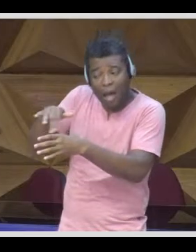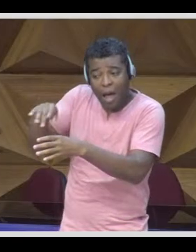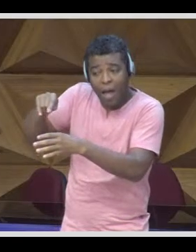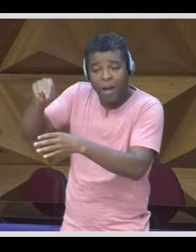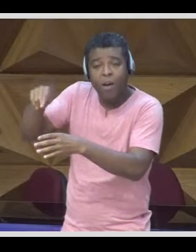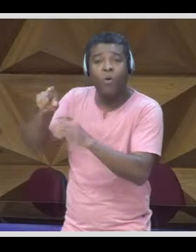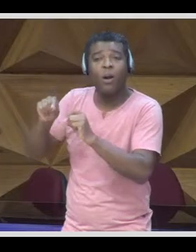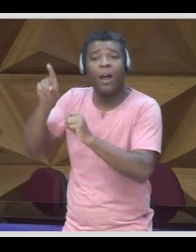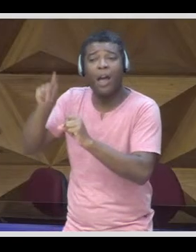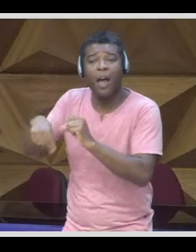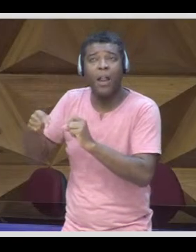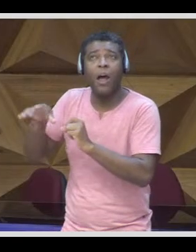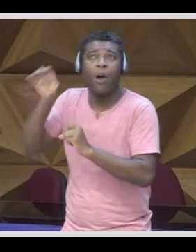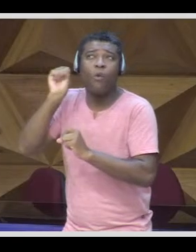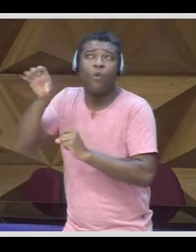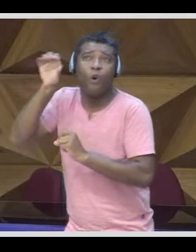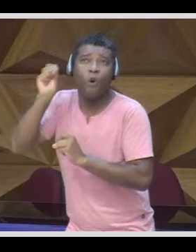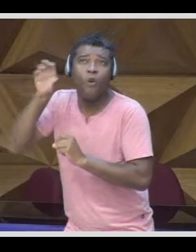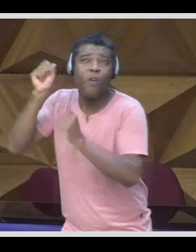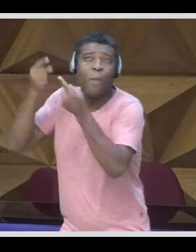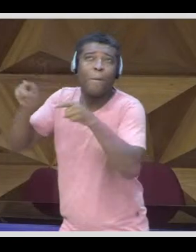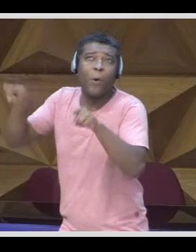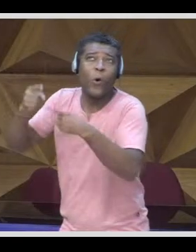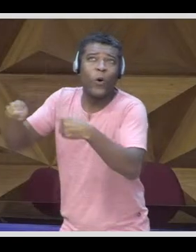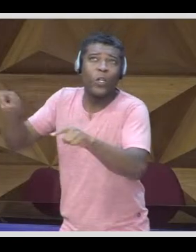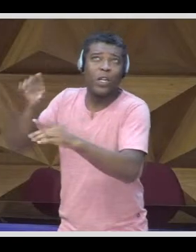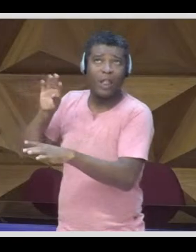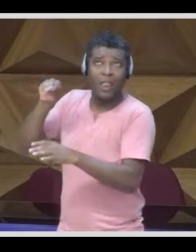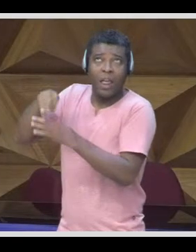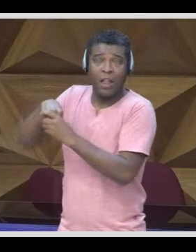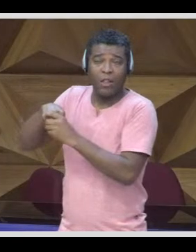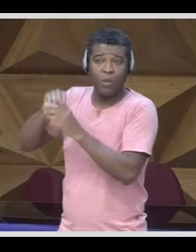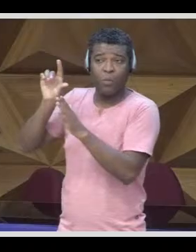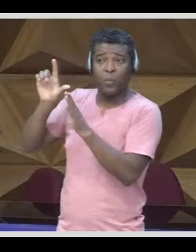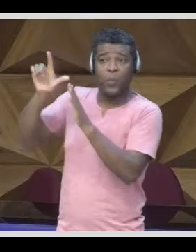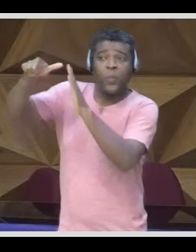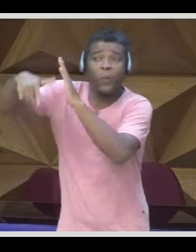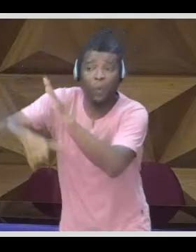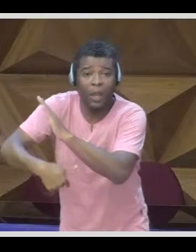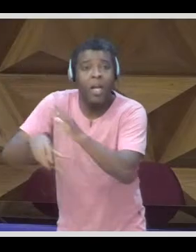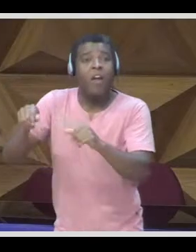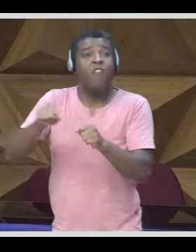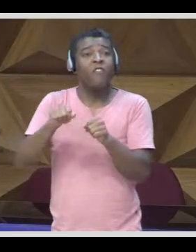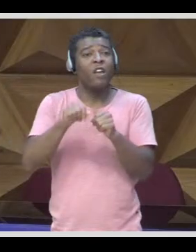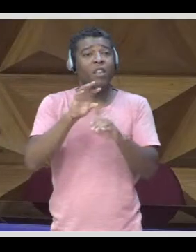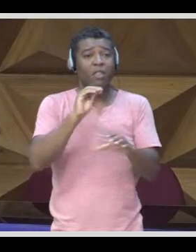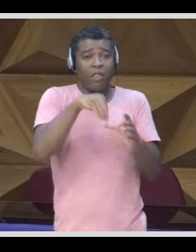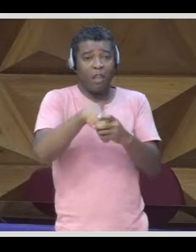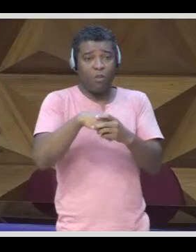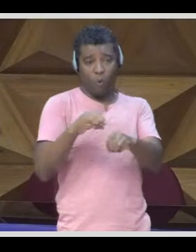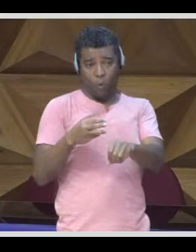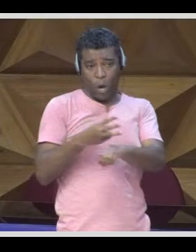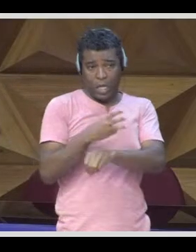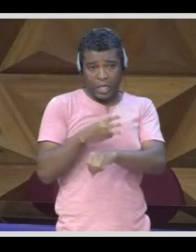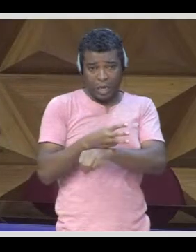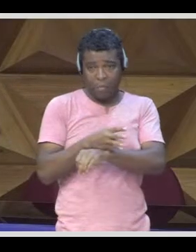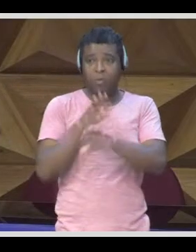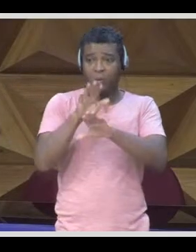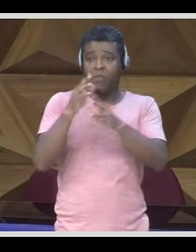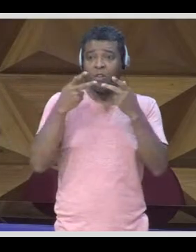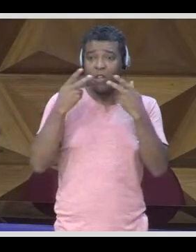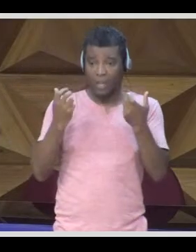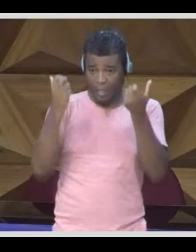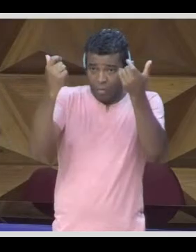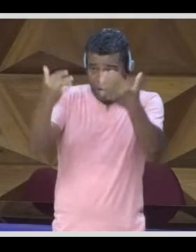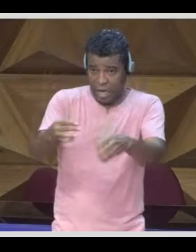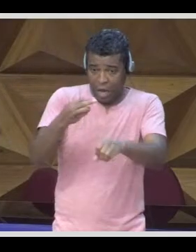songs. And also we did later in the context of WhatsApp. And I'll be talking about WhatsApp, Telegram,